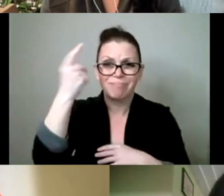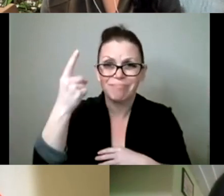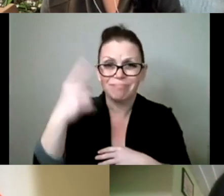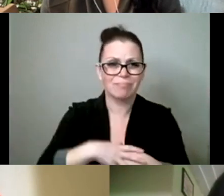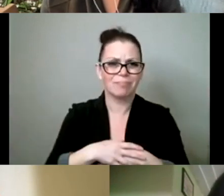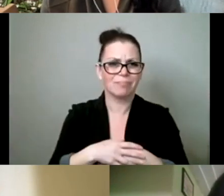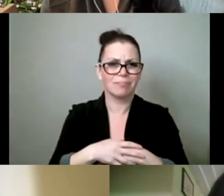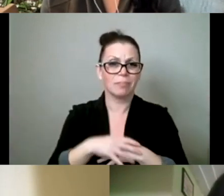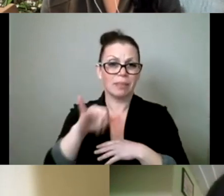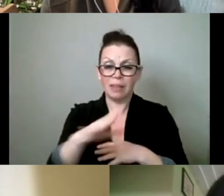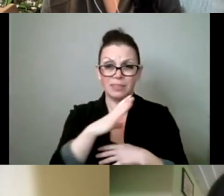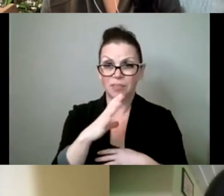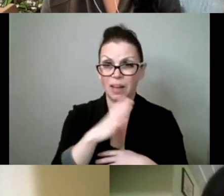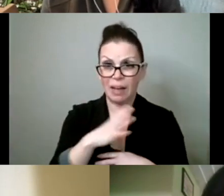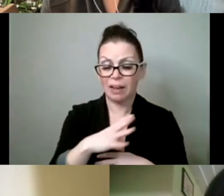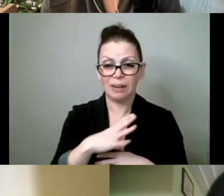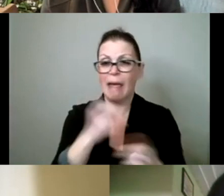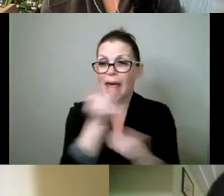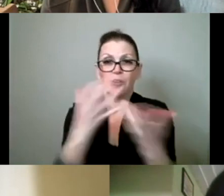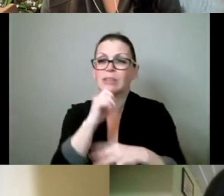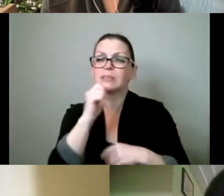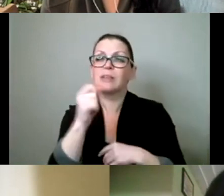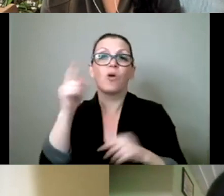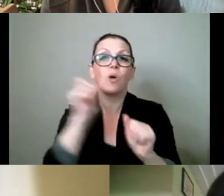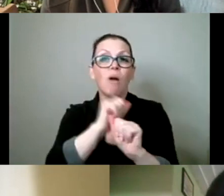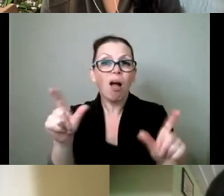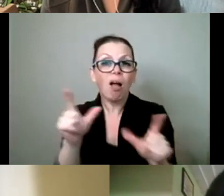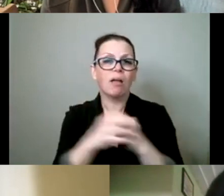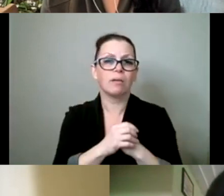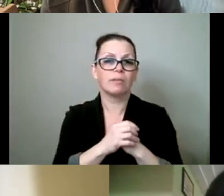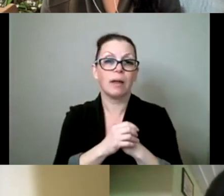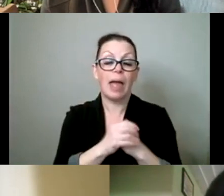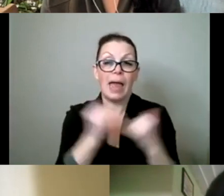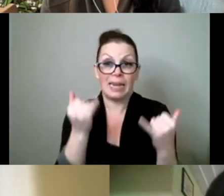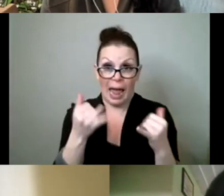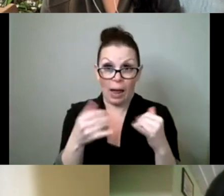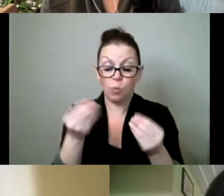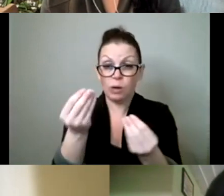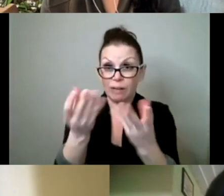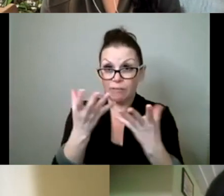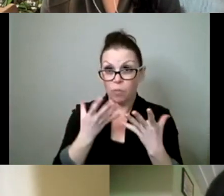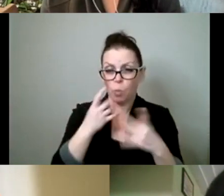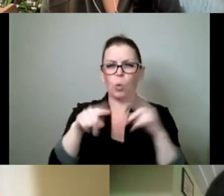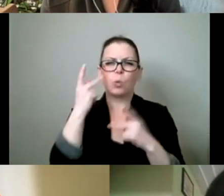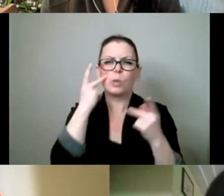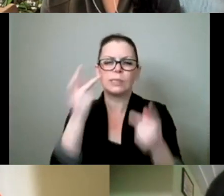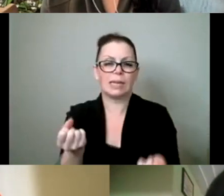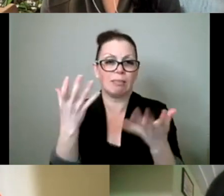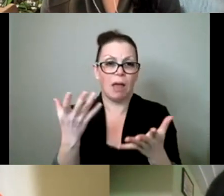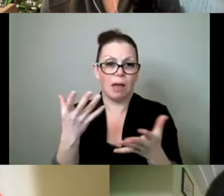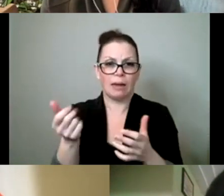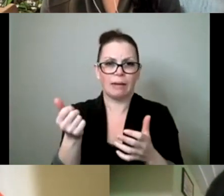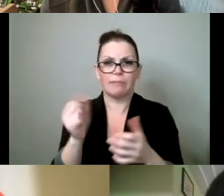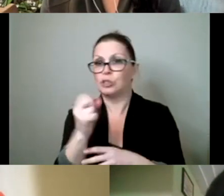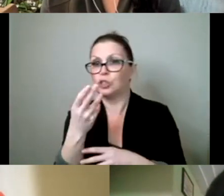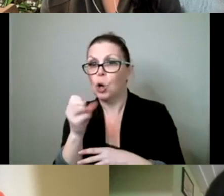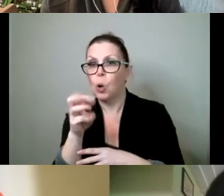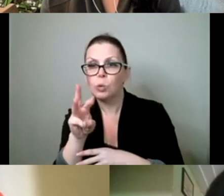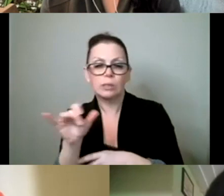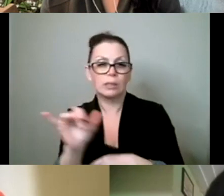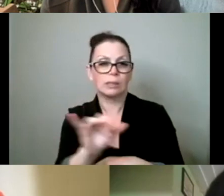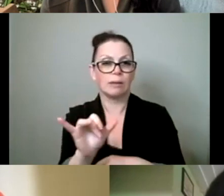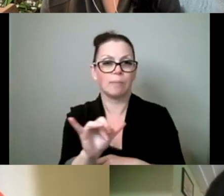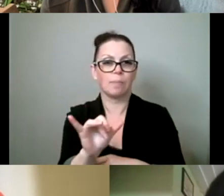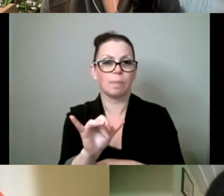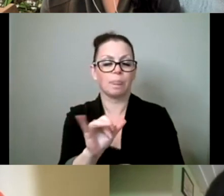for everybody, and what we're finding out when we see a lot of shows, when we see shows like